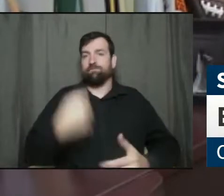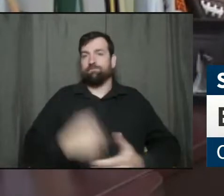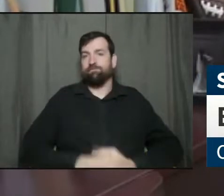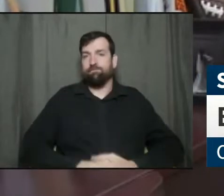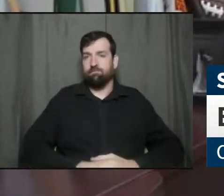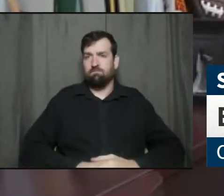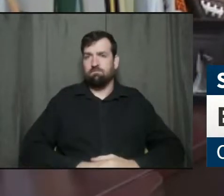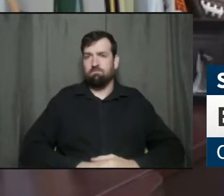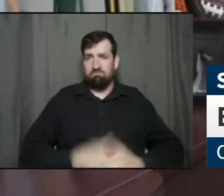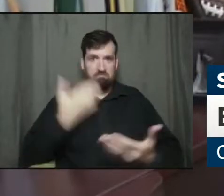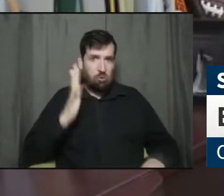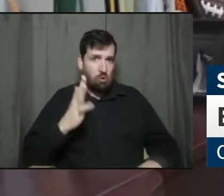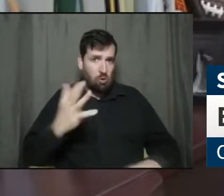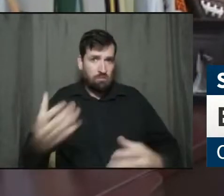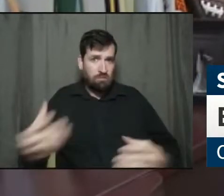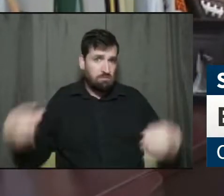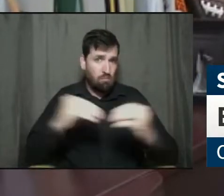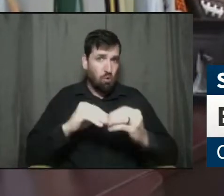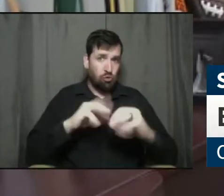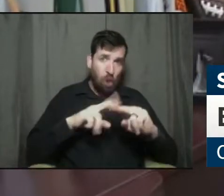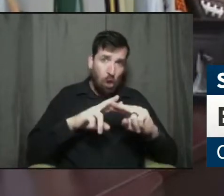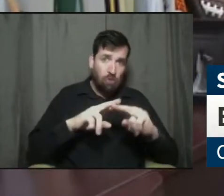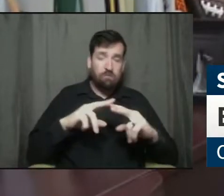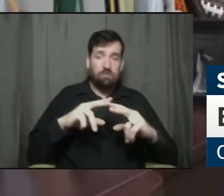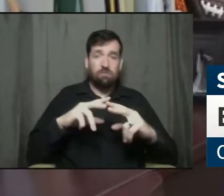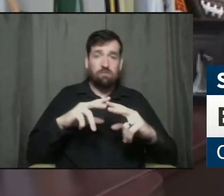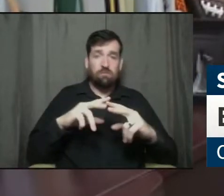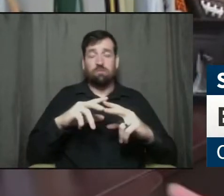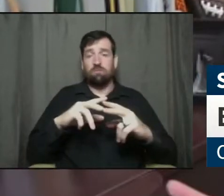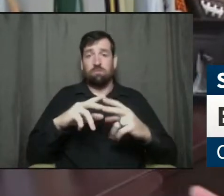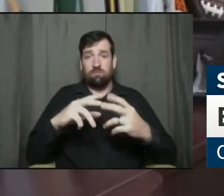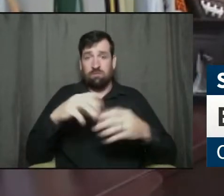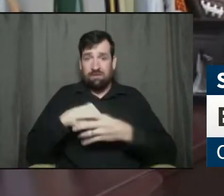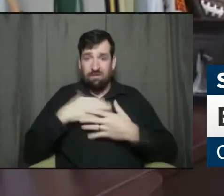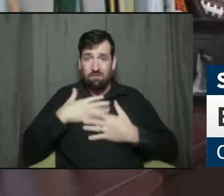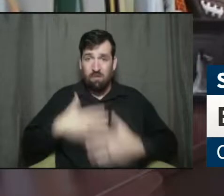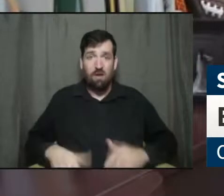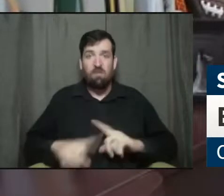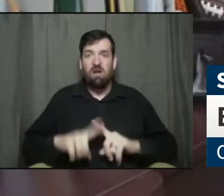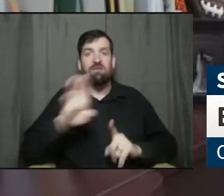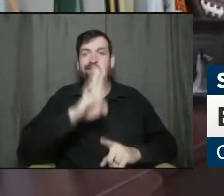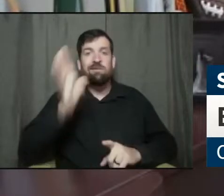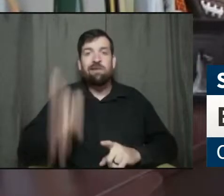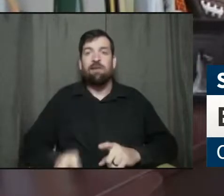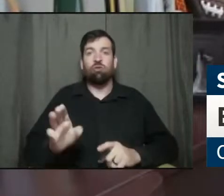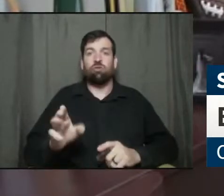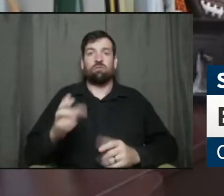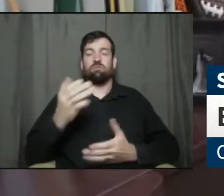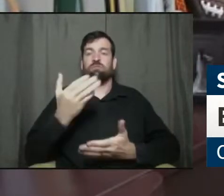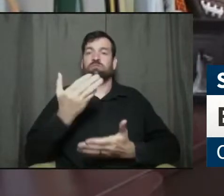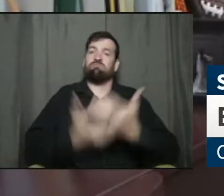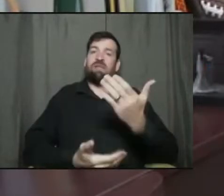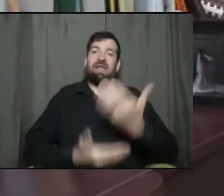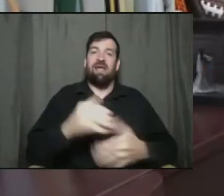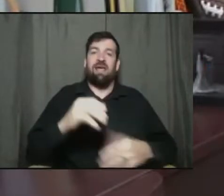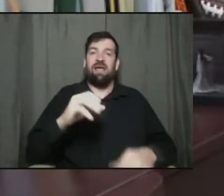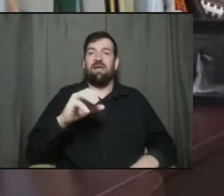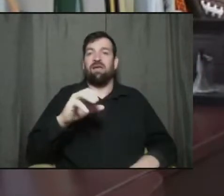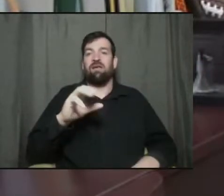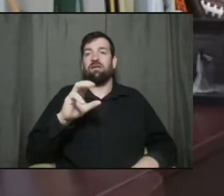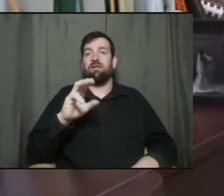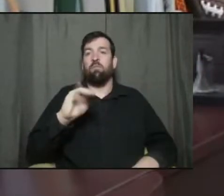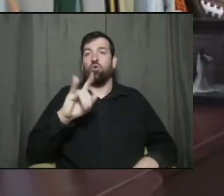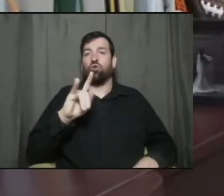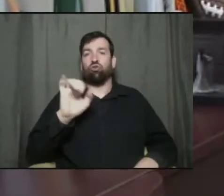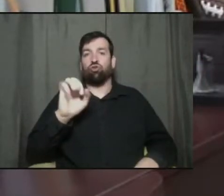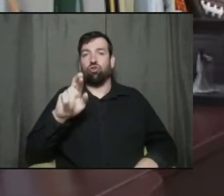was all the extra salt moisturizing my skin, but I never used to have used hand moisturizer before. Now my hands dry, but